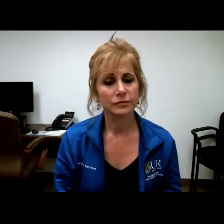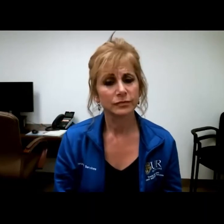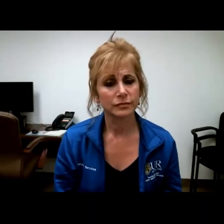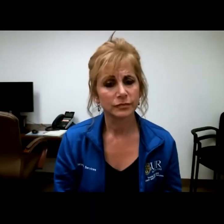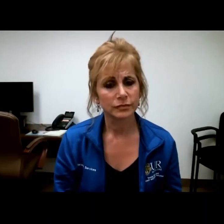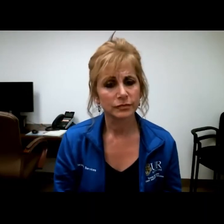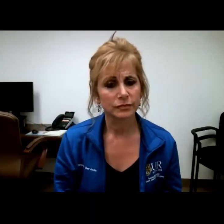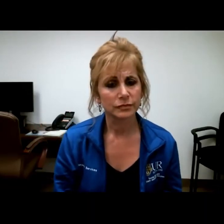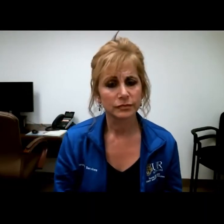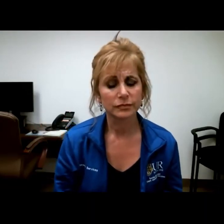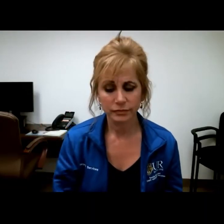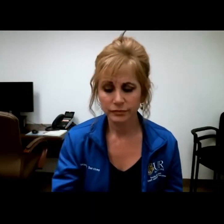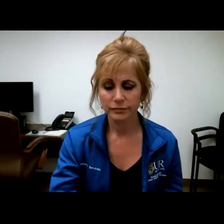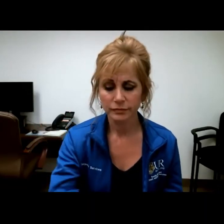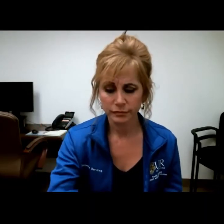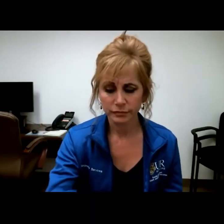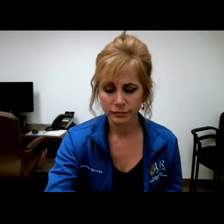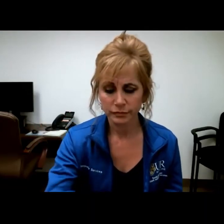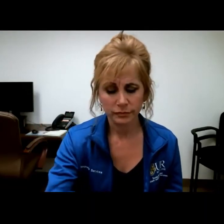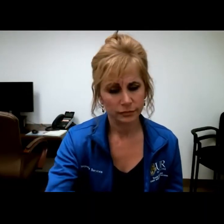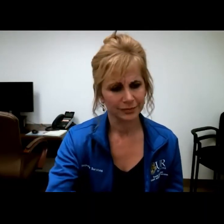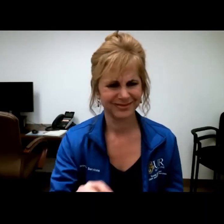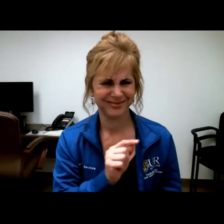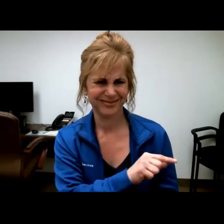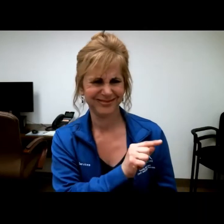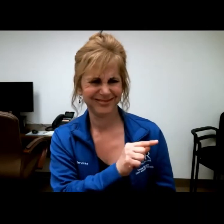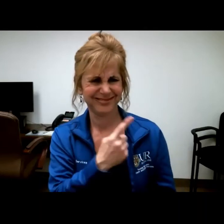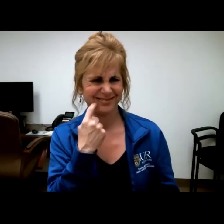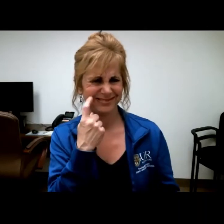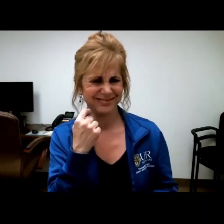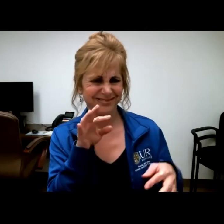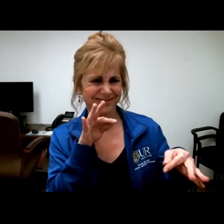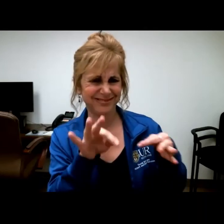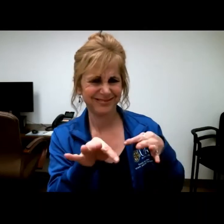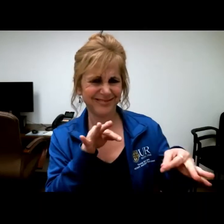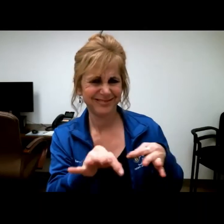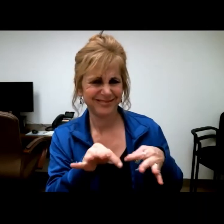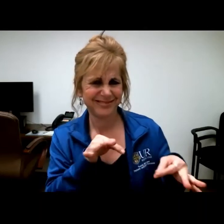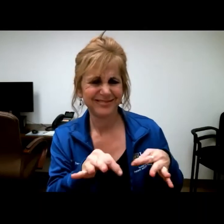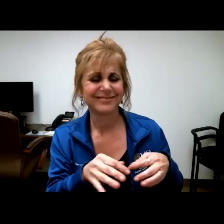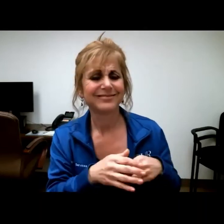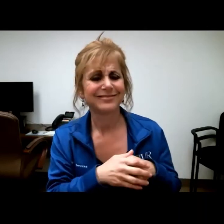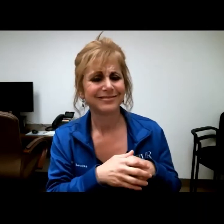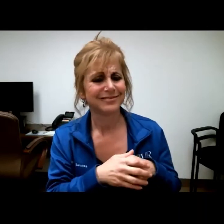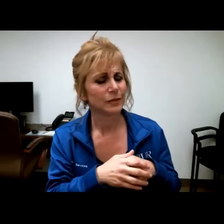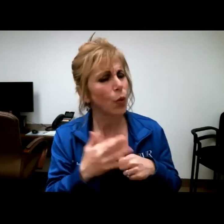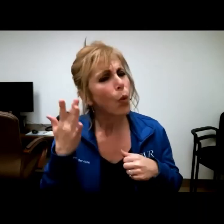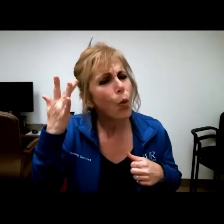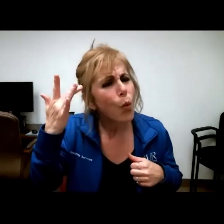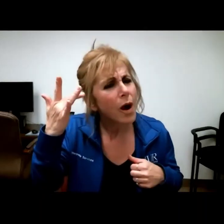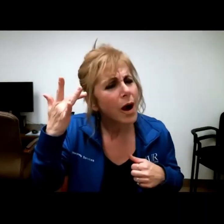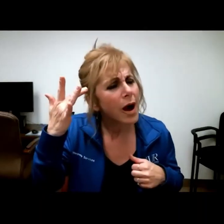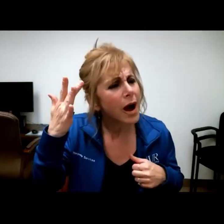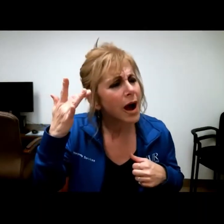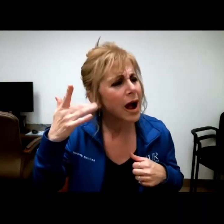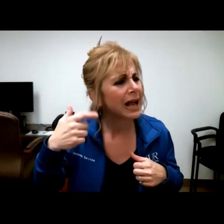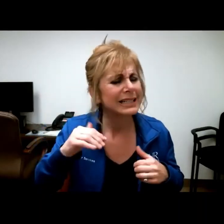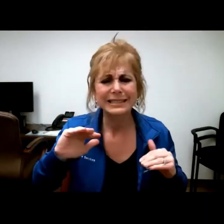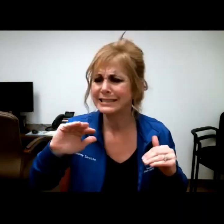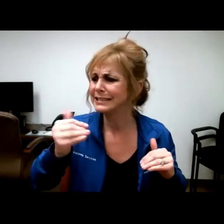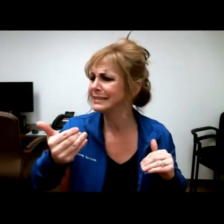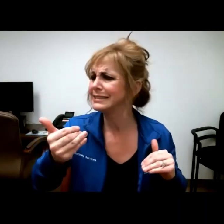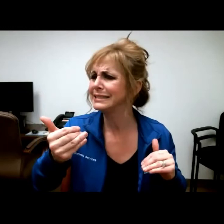Reverend Johnson has said almost everything about the reasons for inequity